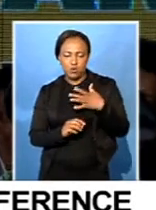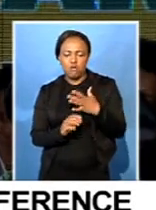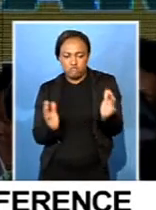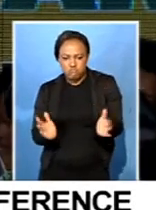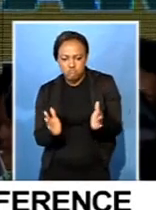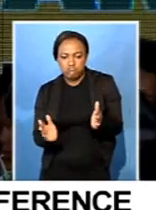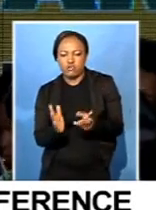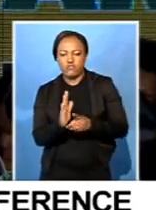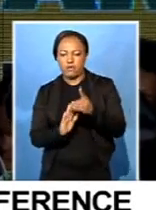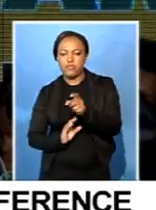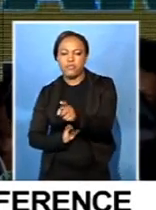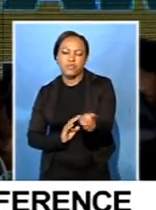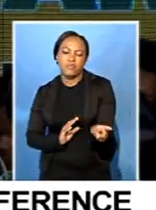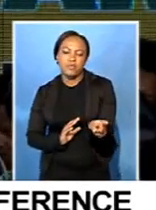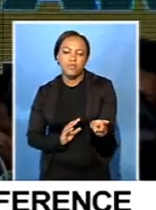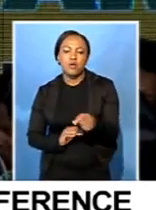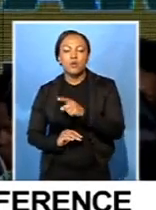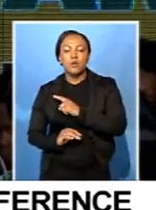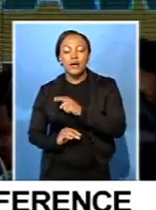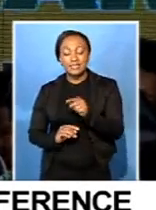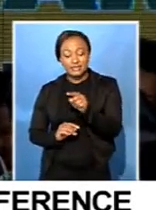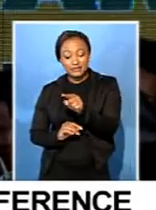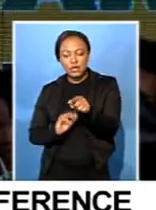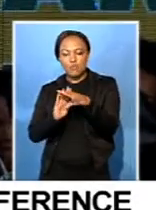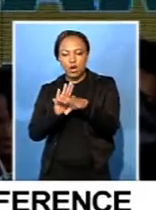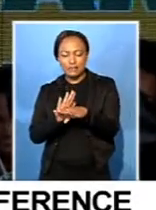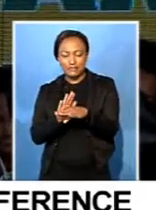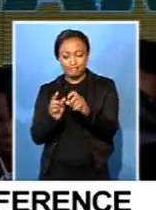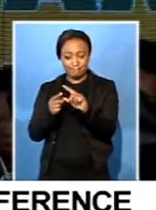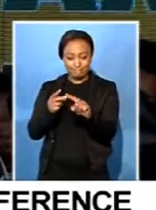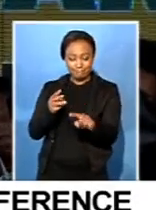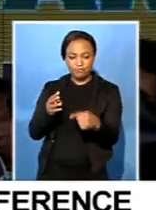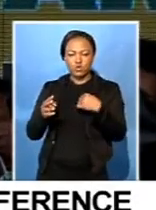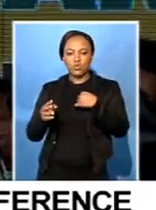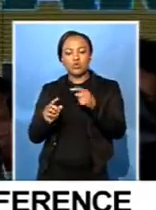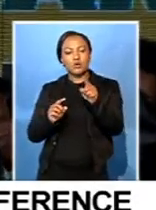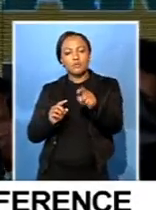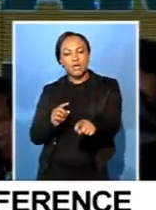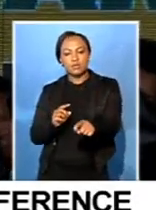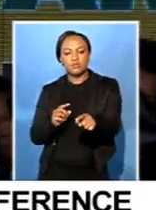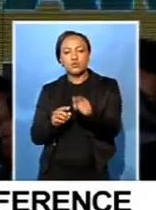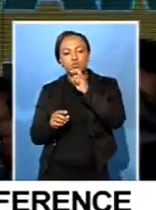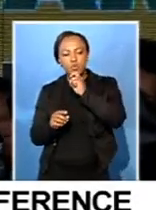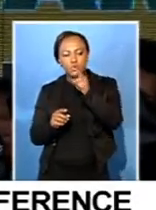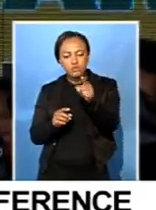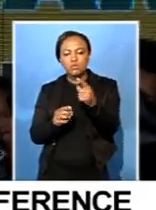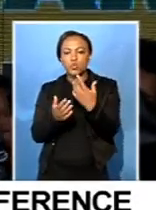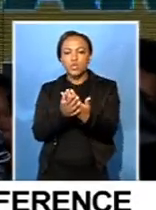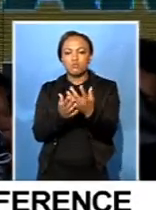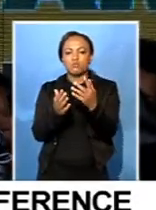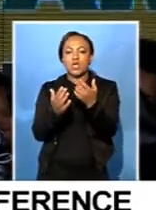These are all programs that we must use to drive economic